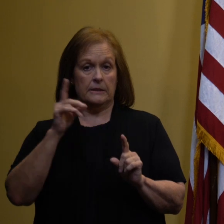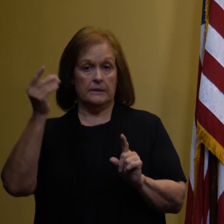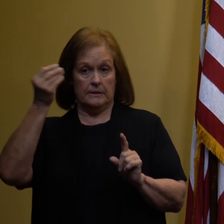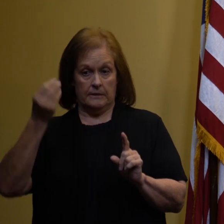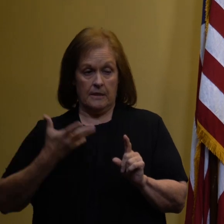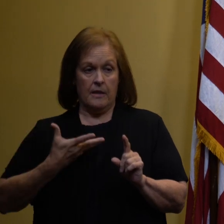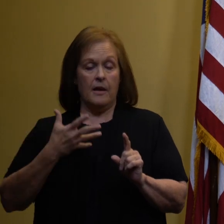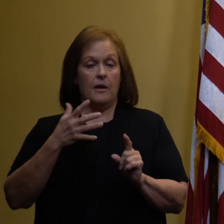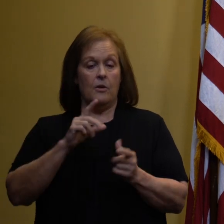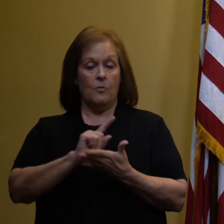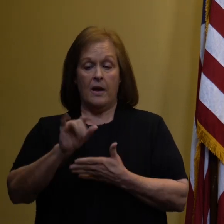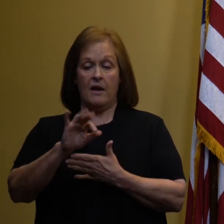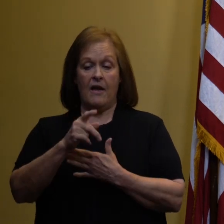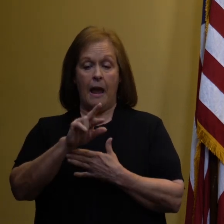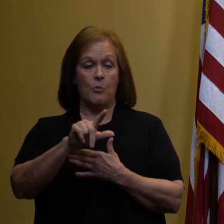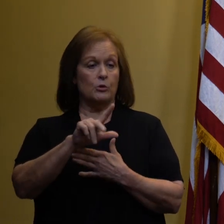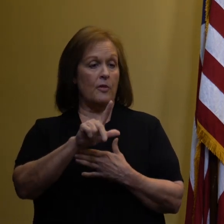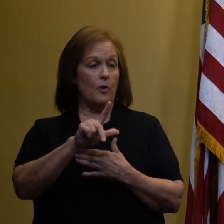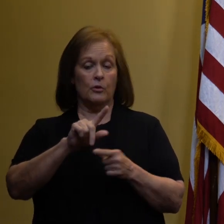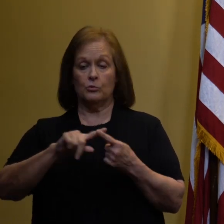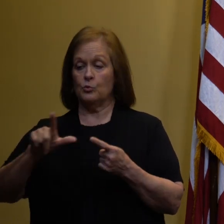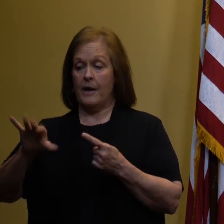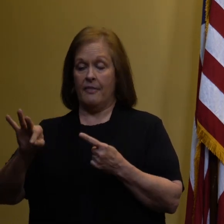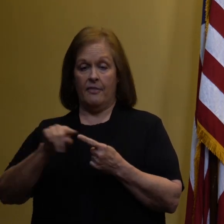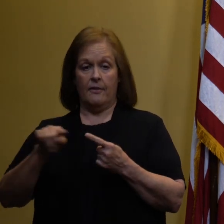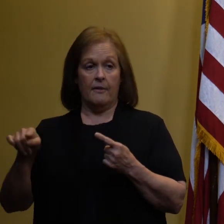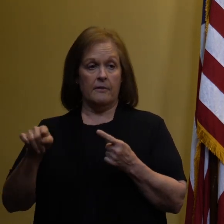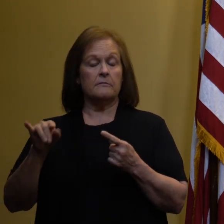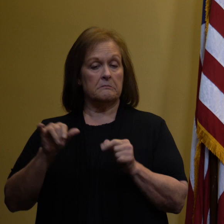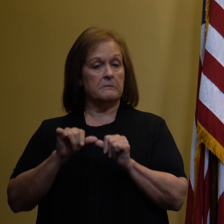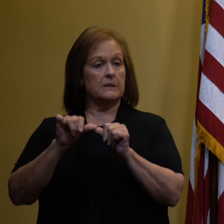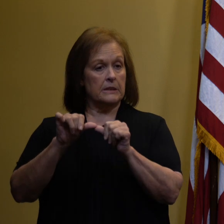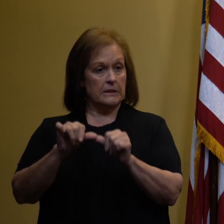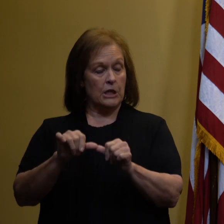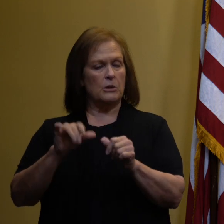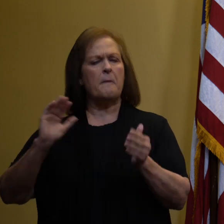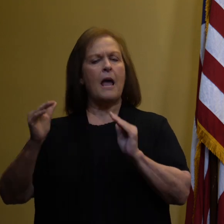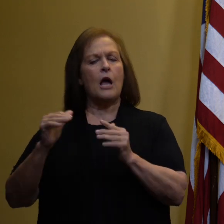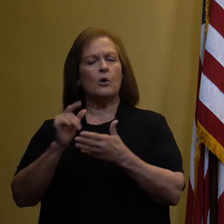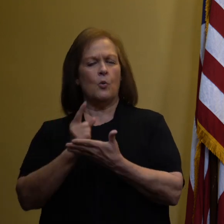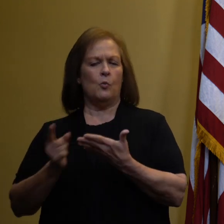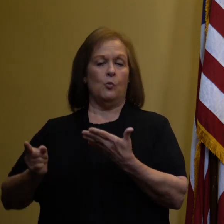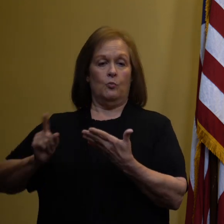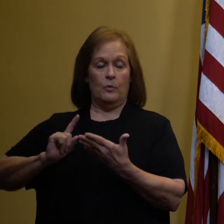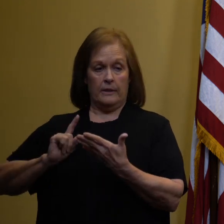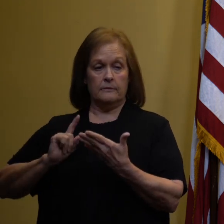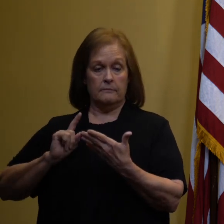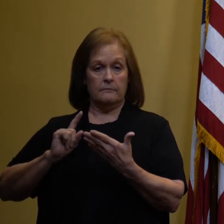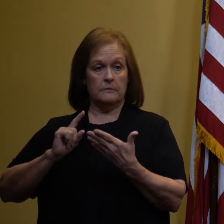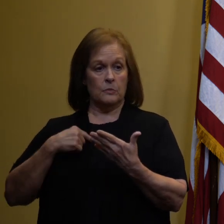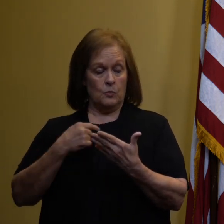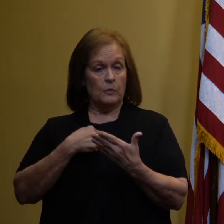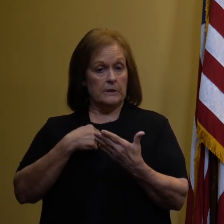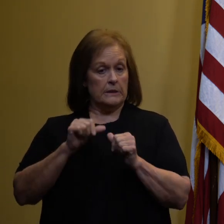NOPD, the week of April 23rd through 29th continues, and as we compare it to the week prior to, we do continue